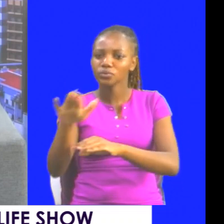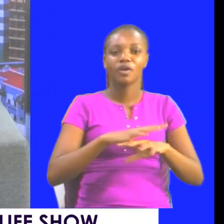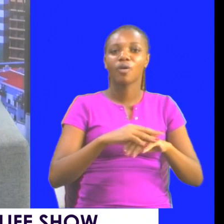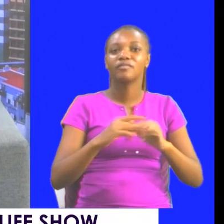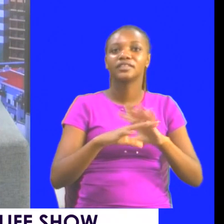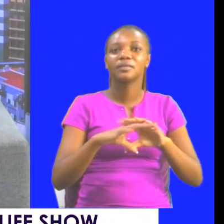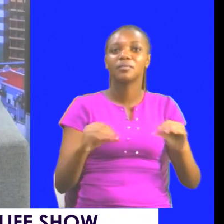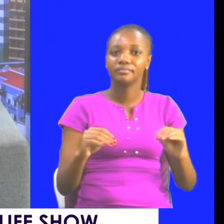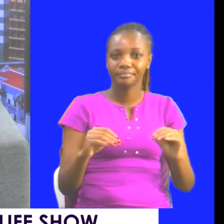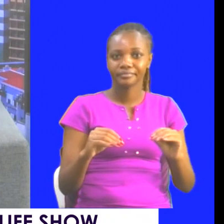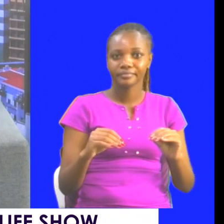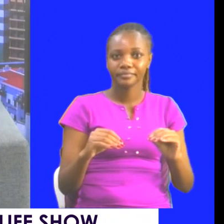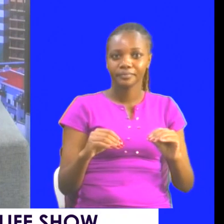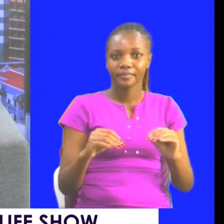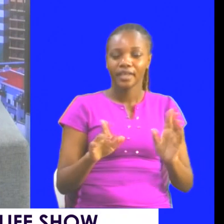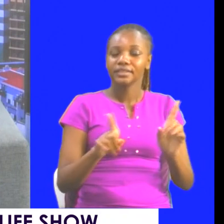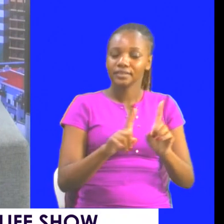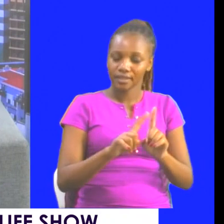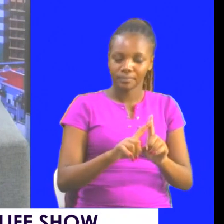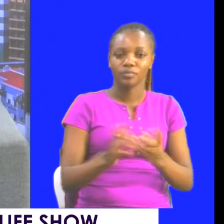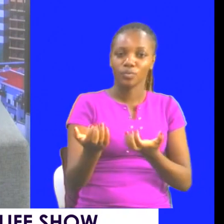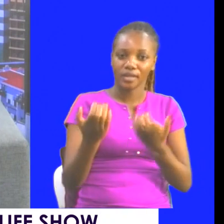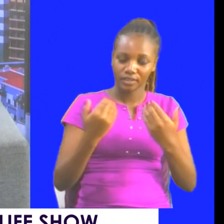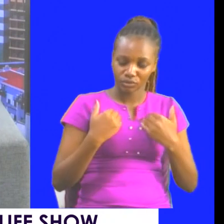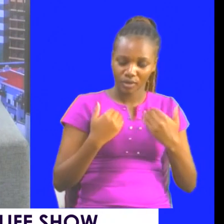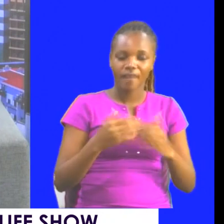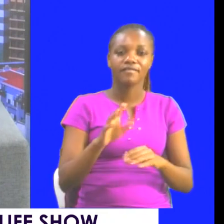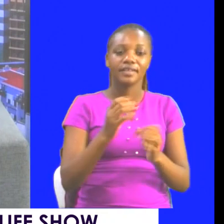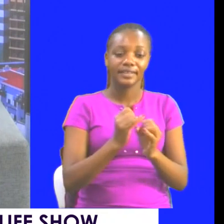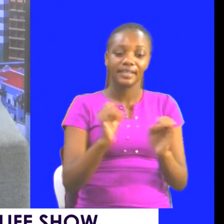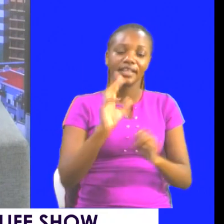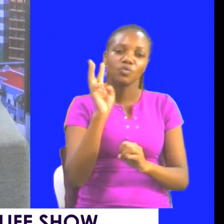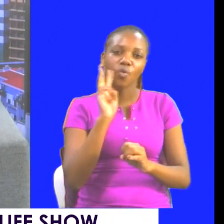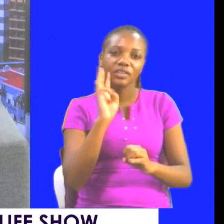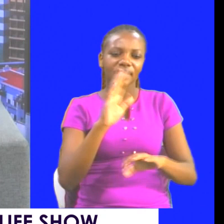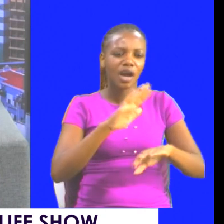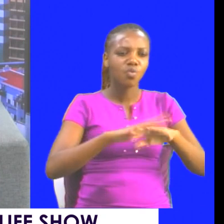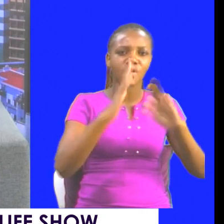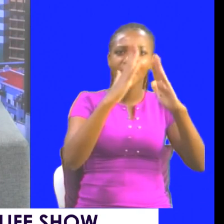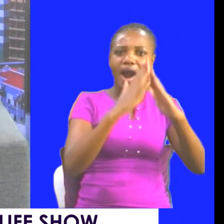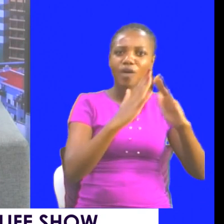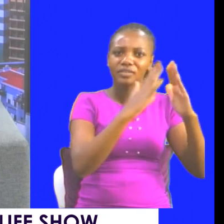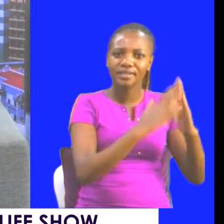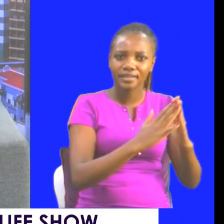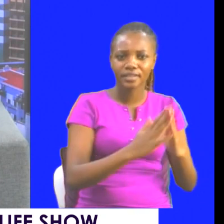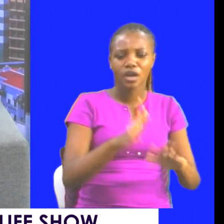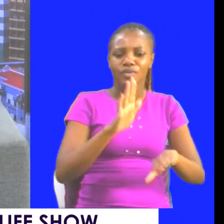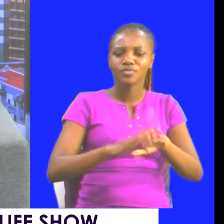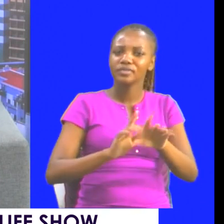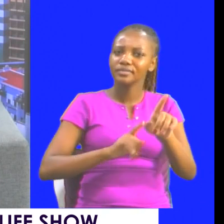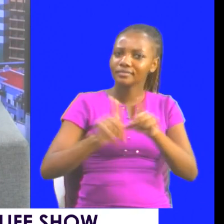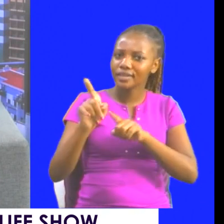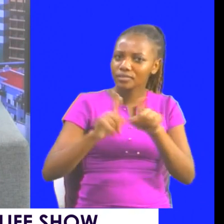have with clean water. All of us are fashioned to live in good housing, proper